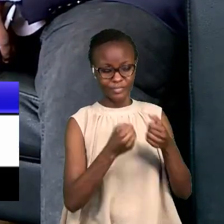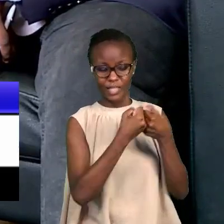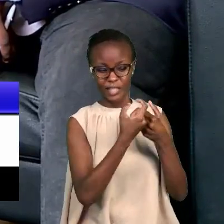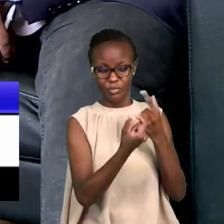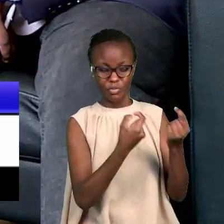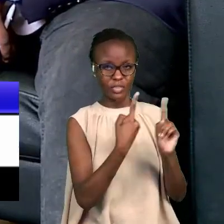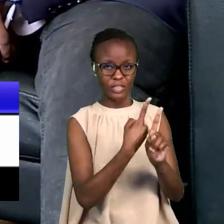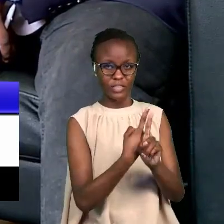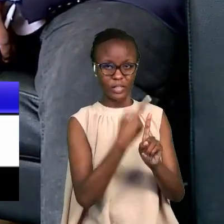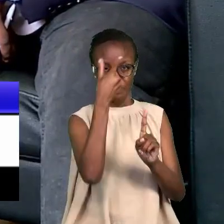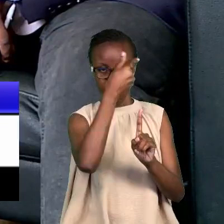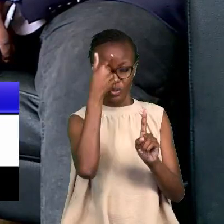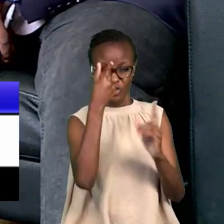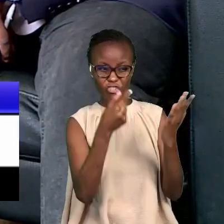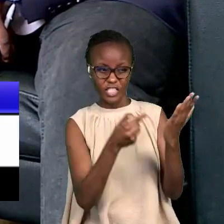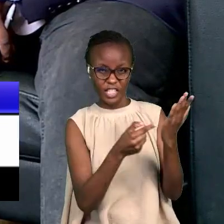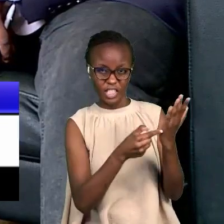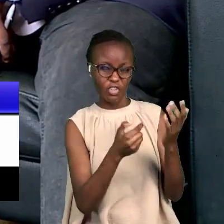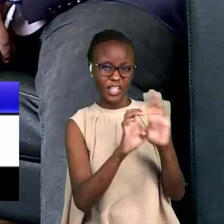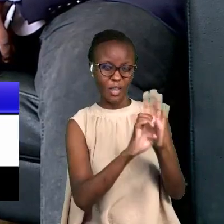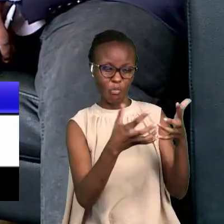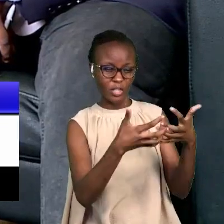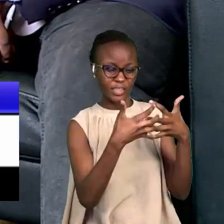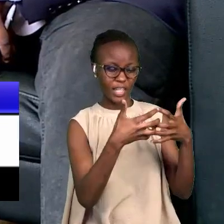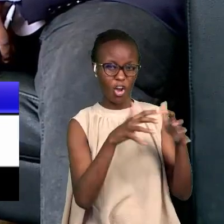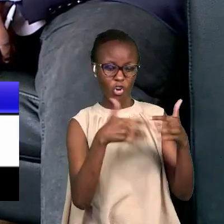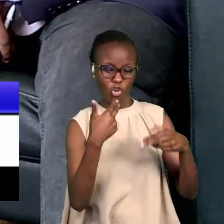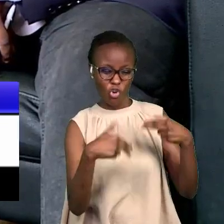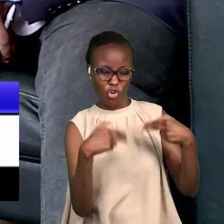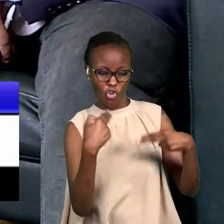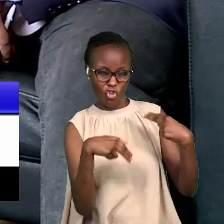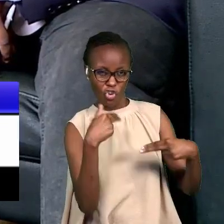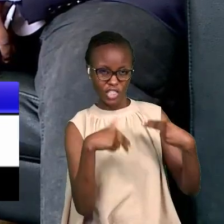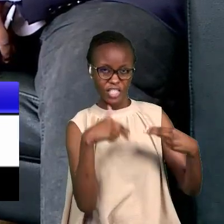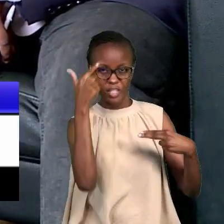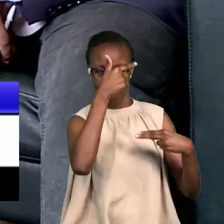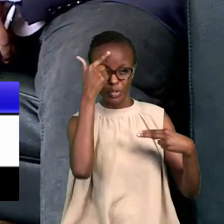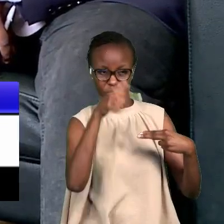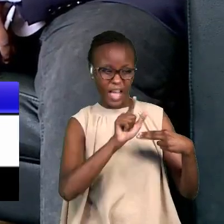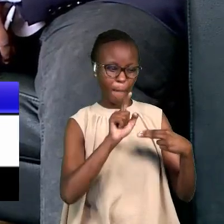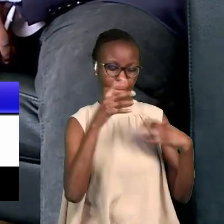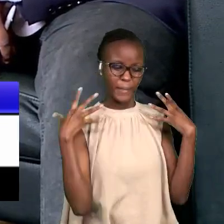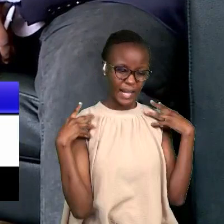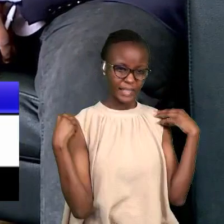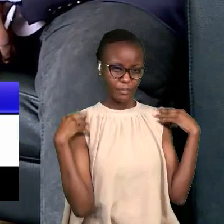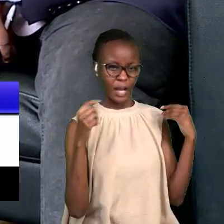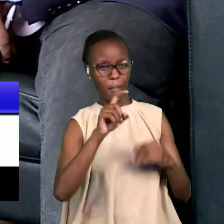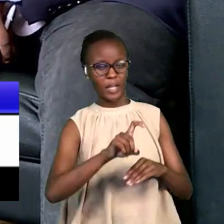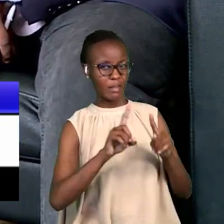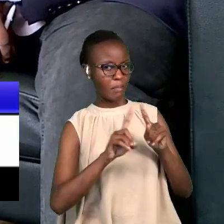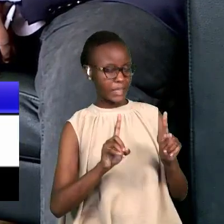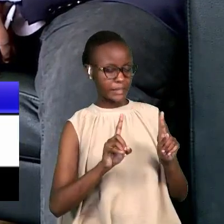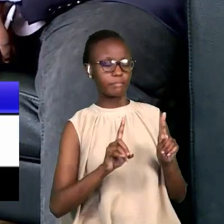with departments that are very technical, like engineering and hospitality, because there's a lot of practicals which are going on there. But